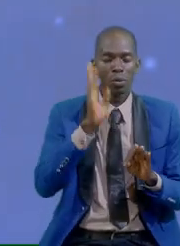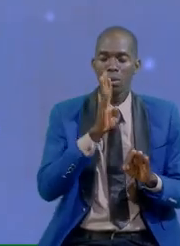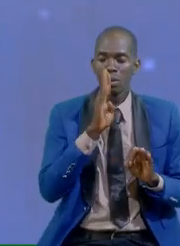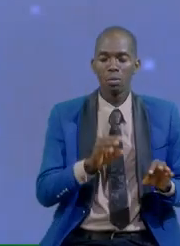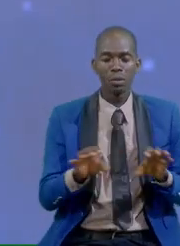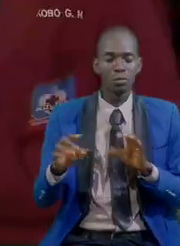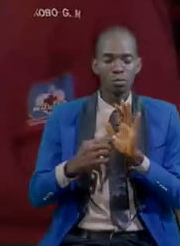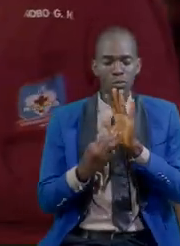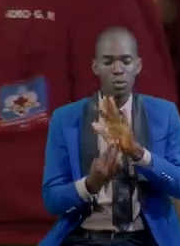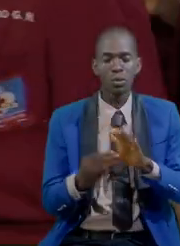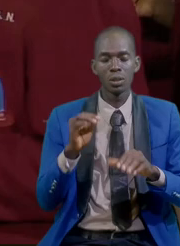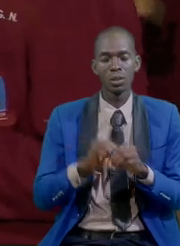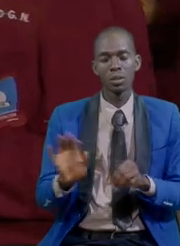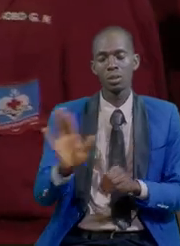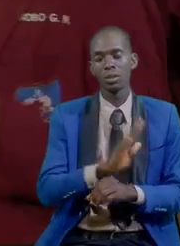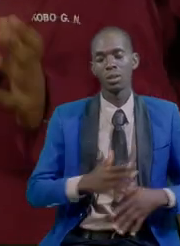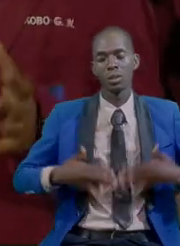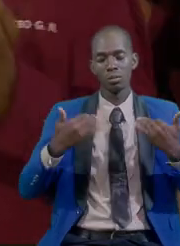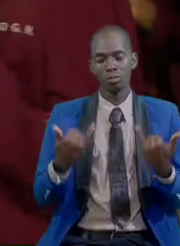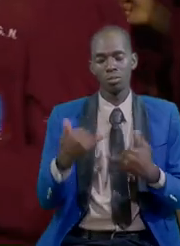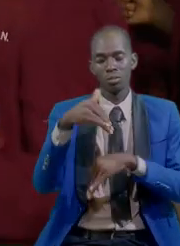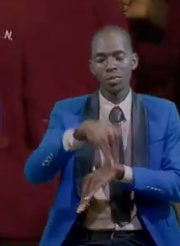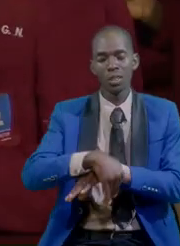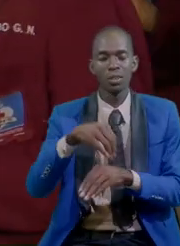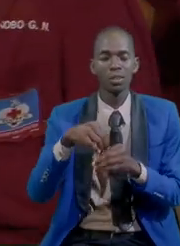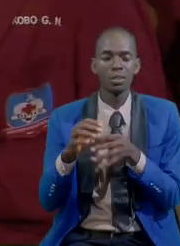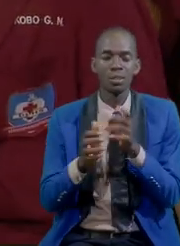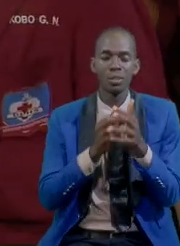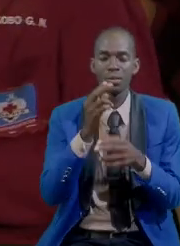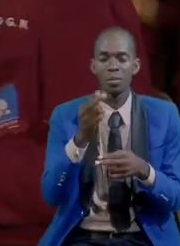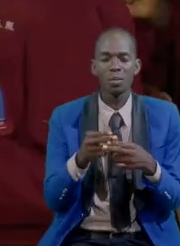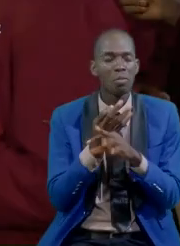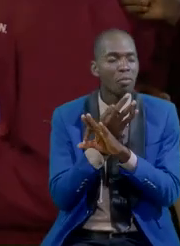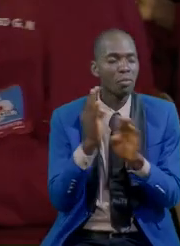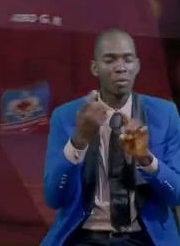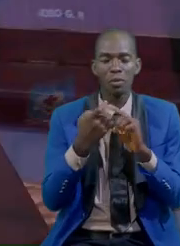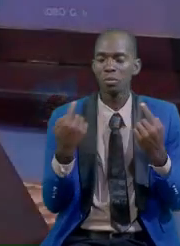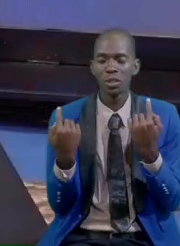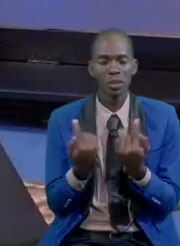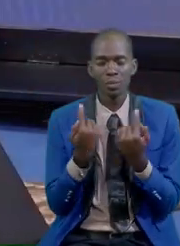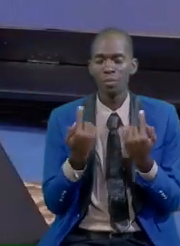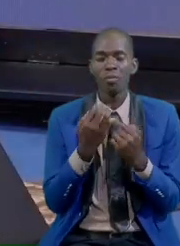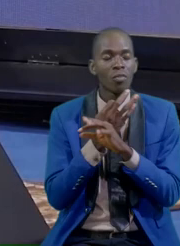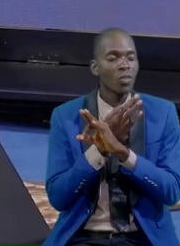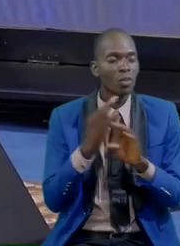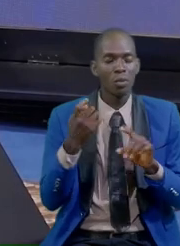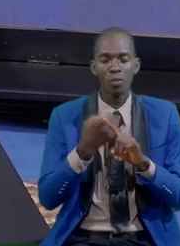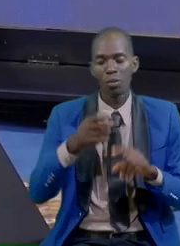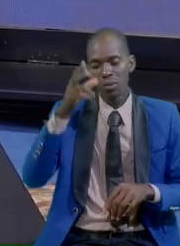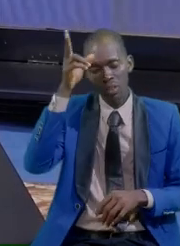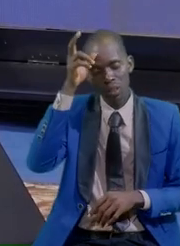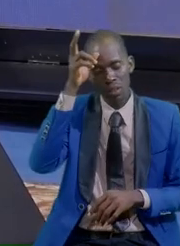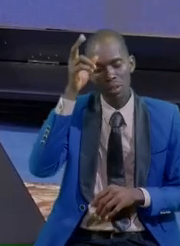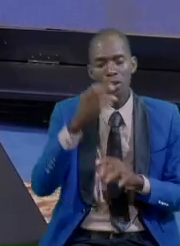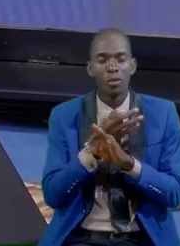tonight in Jesus' name. Free from sin. Free from Satan.